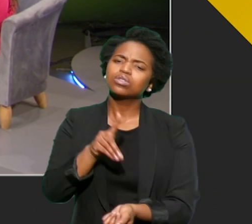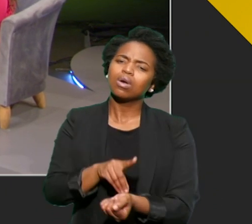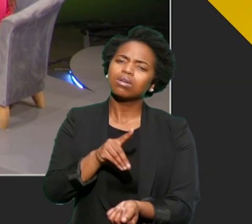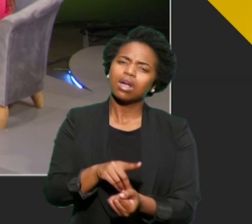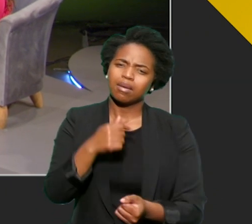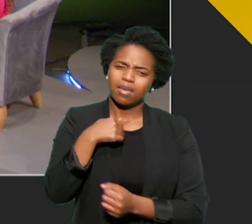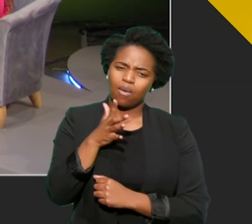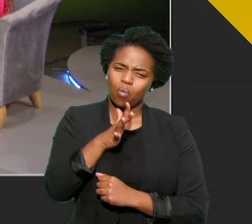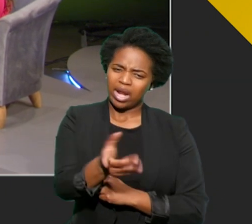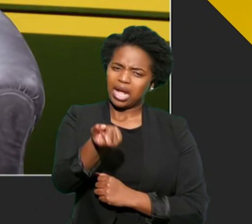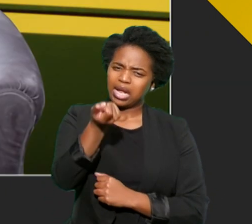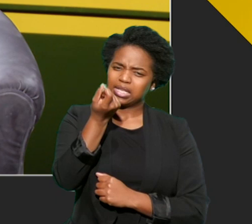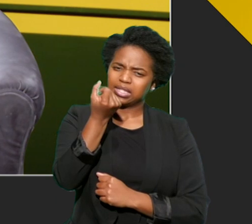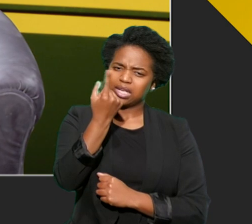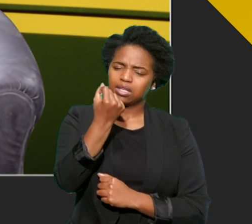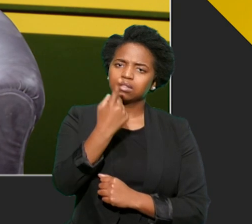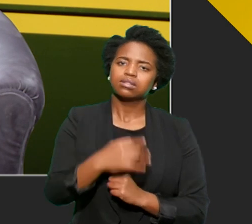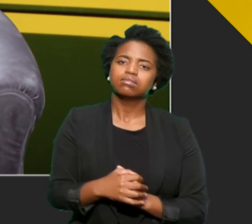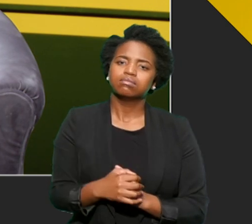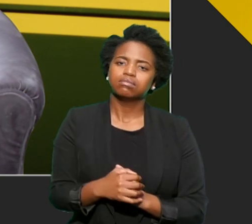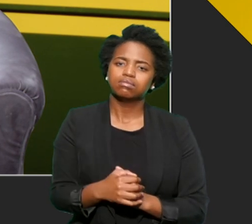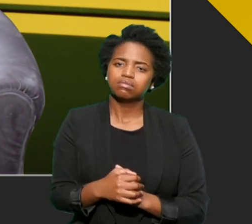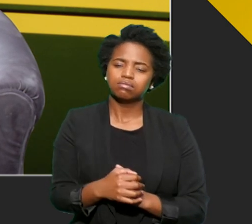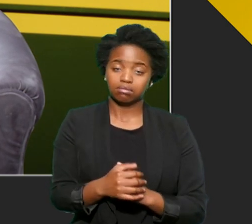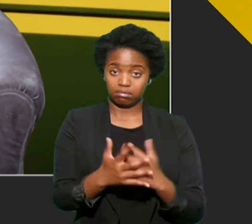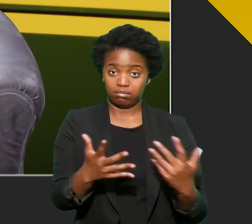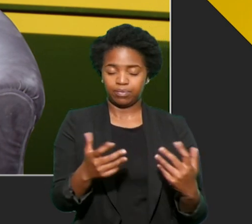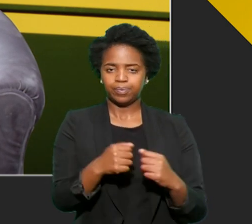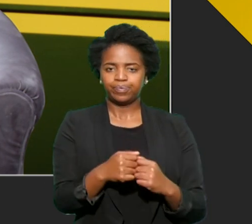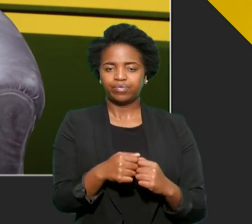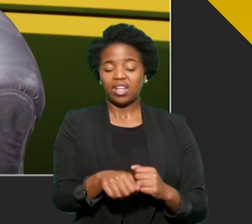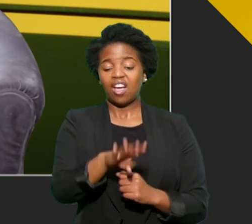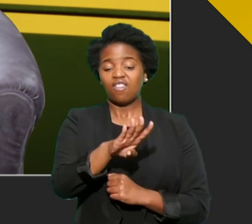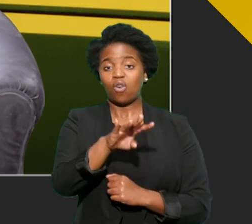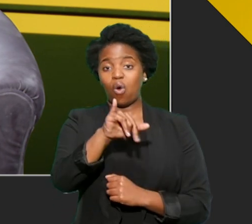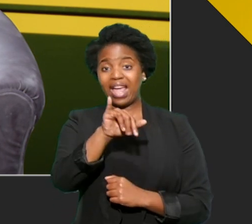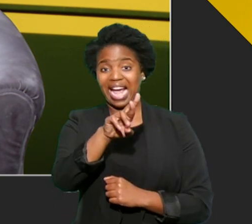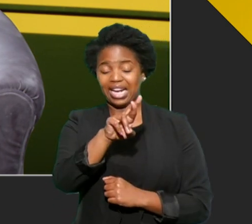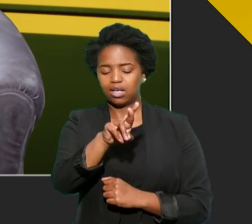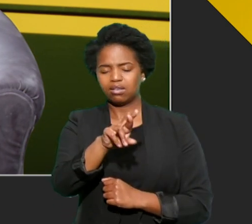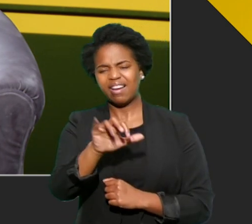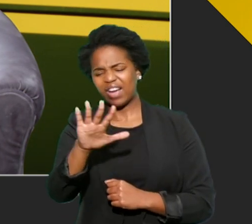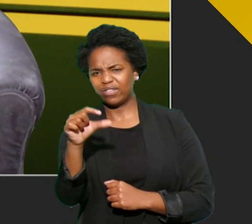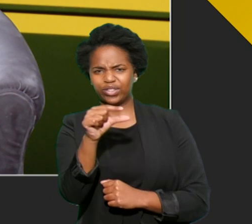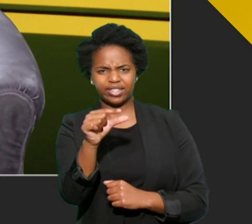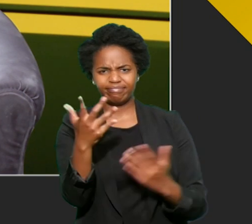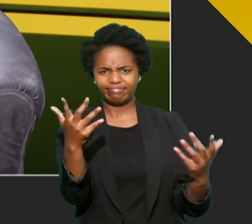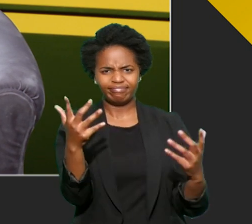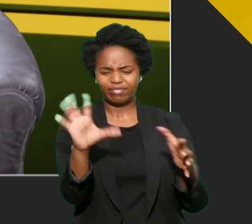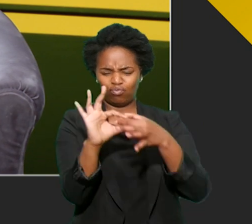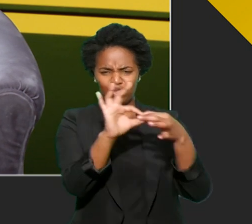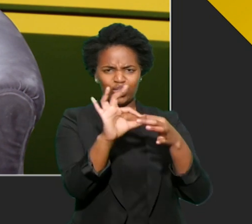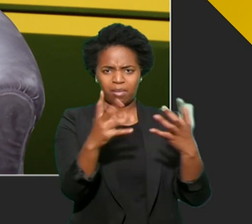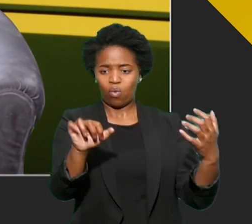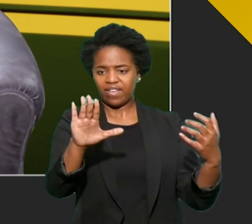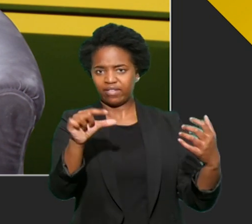to understand the relationship that is now embedded between the fourth industrial revolution and 5G, because it seems that 5G is bringing a